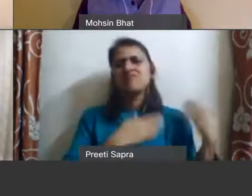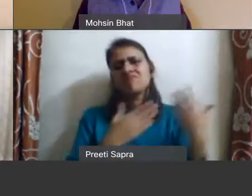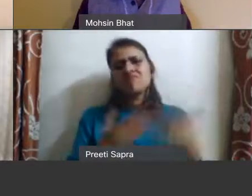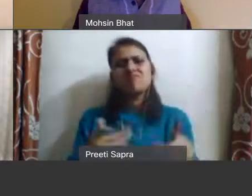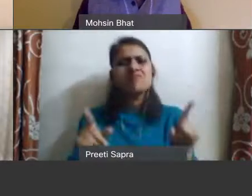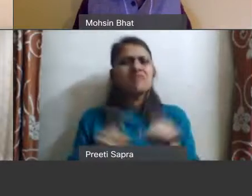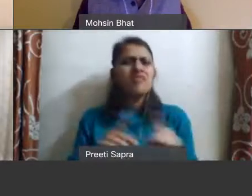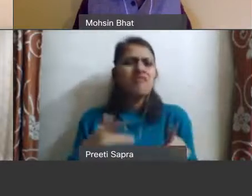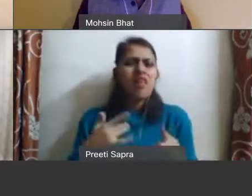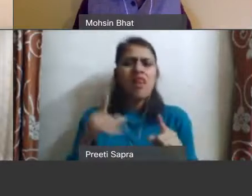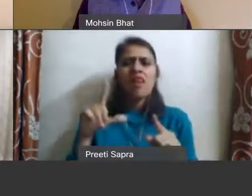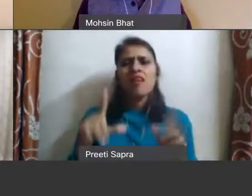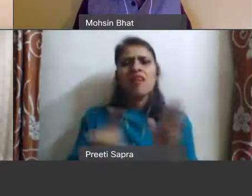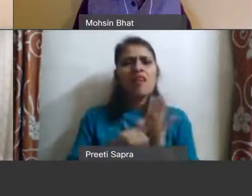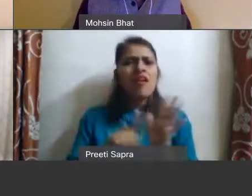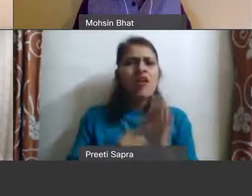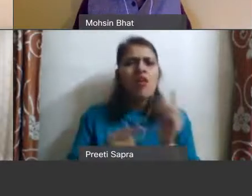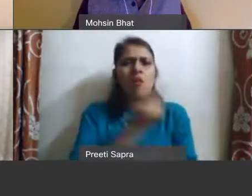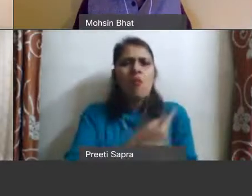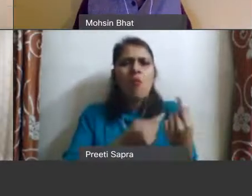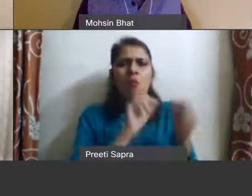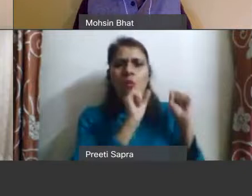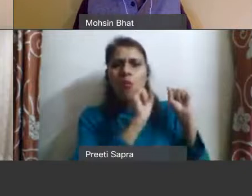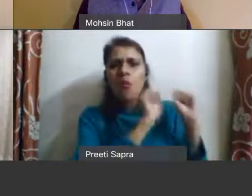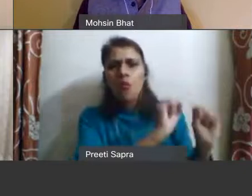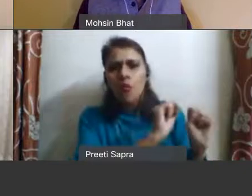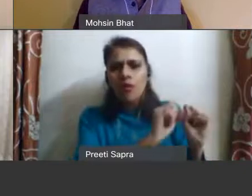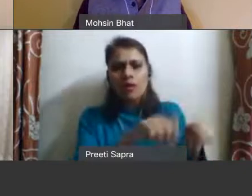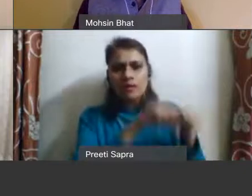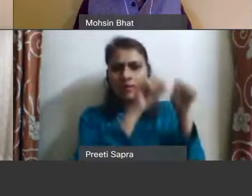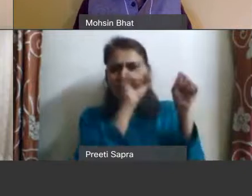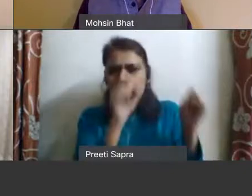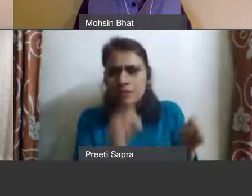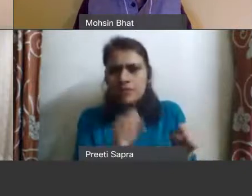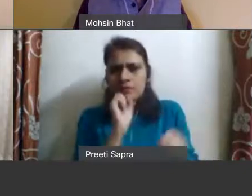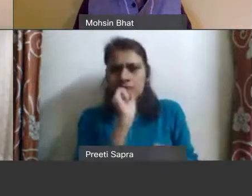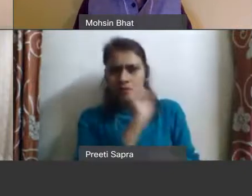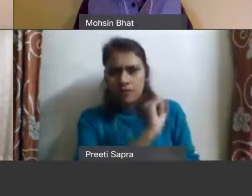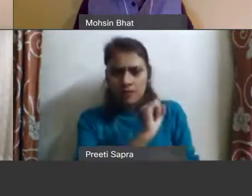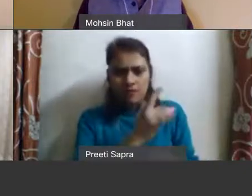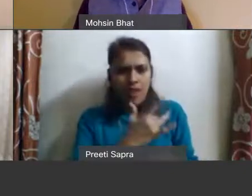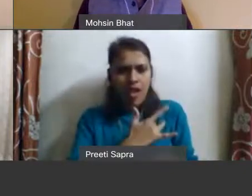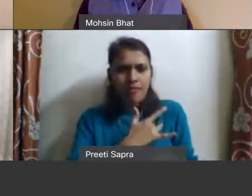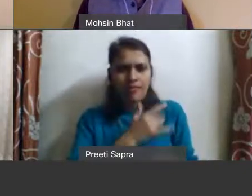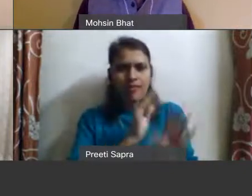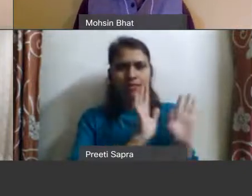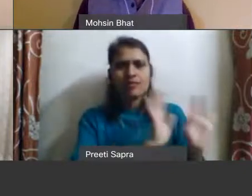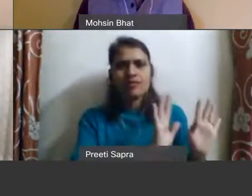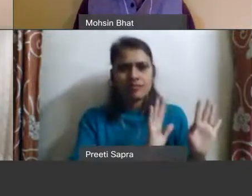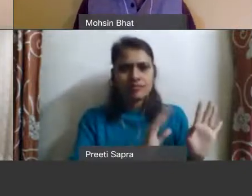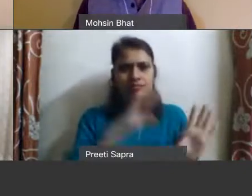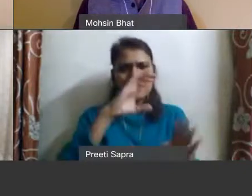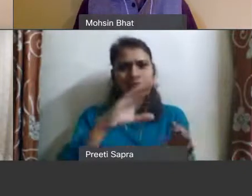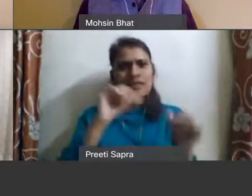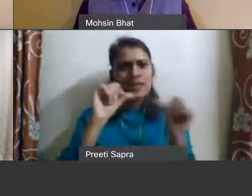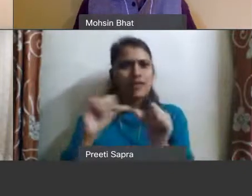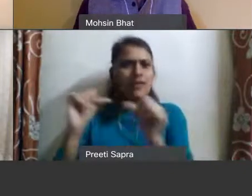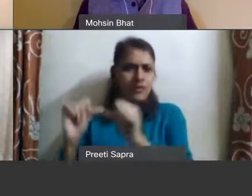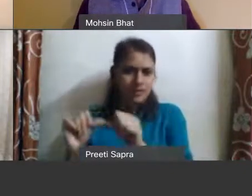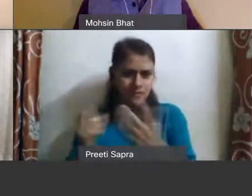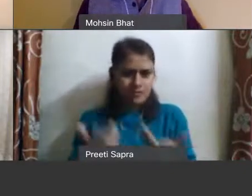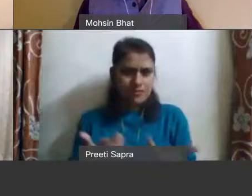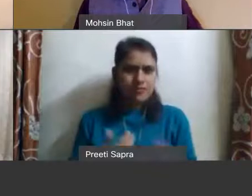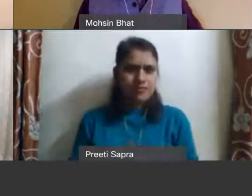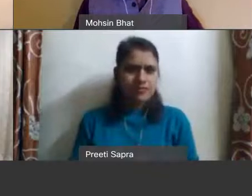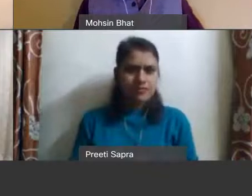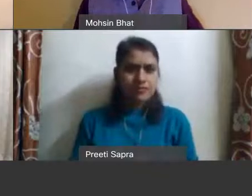the legal politics, as well as sort of the systemic nature of CAA, because as Lalit,